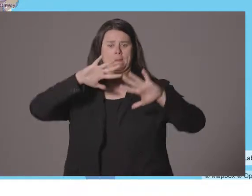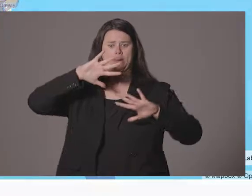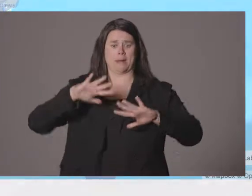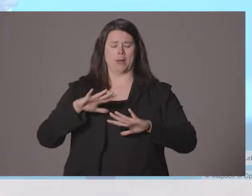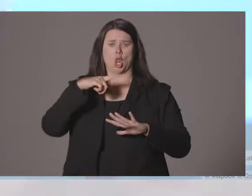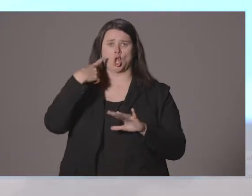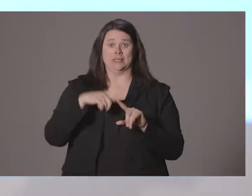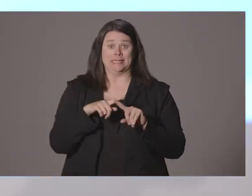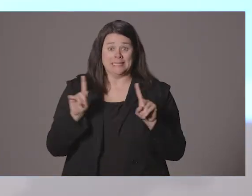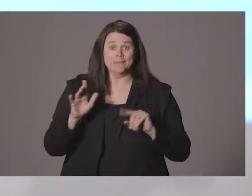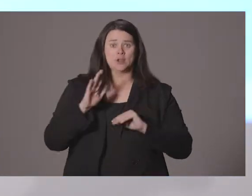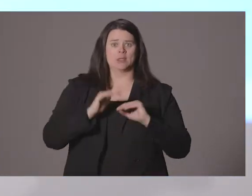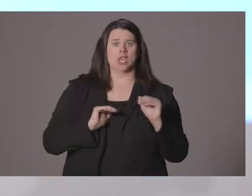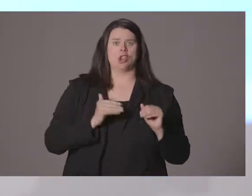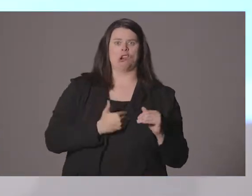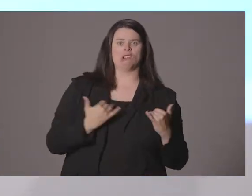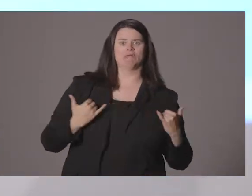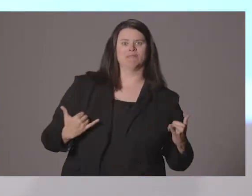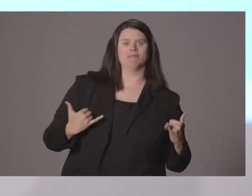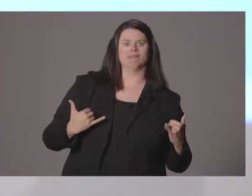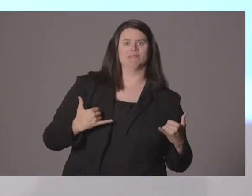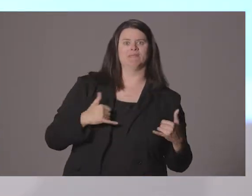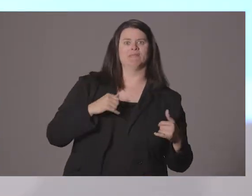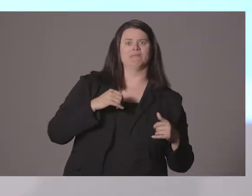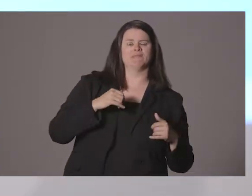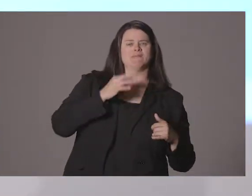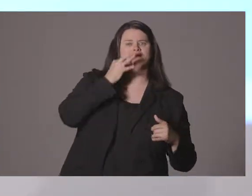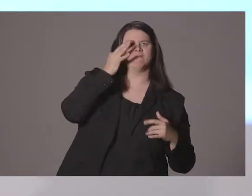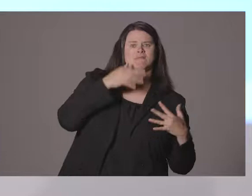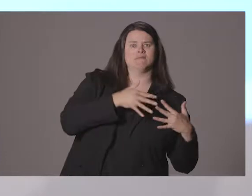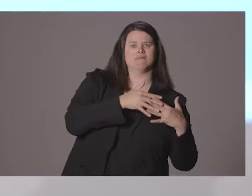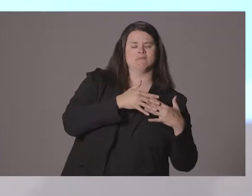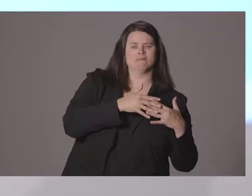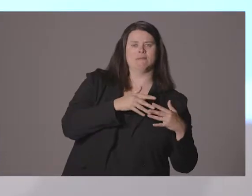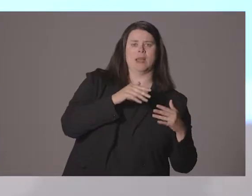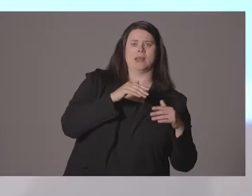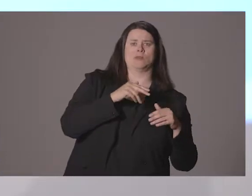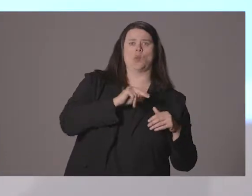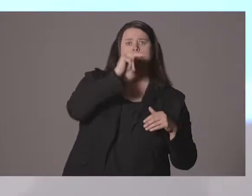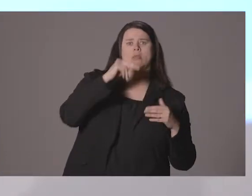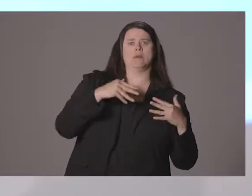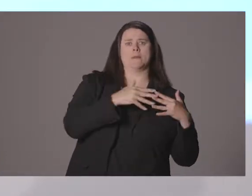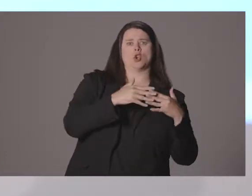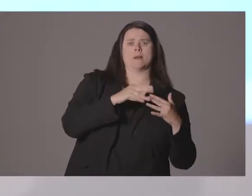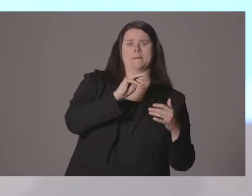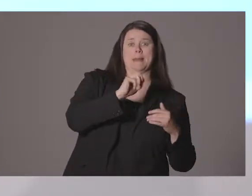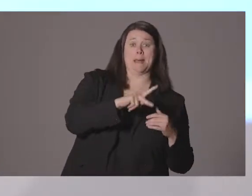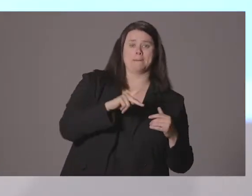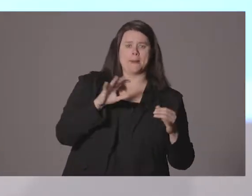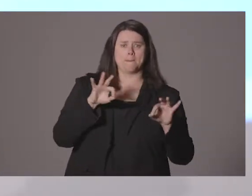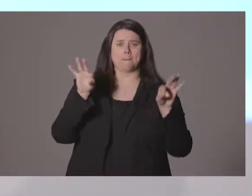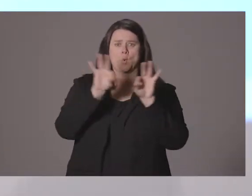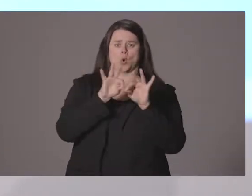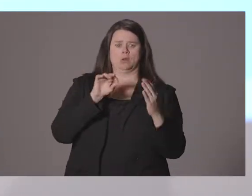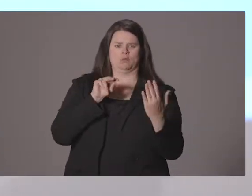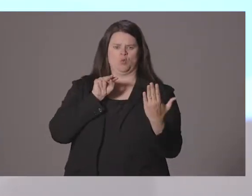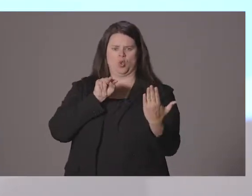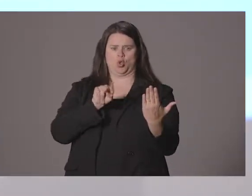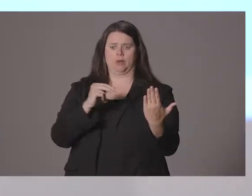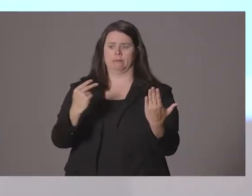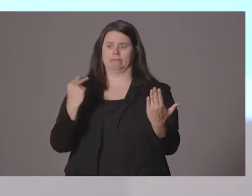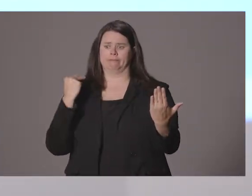maps. And this is really important for us to look back on for several reasons. One,